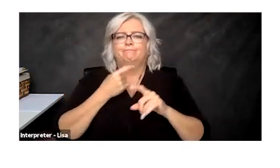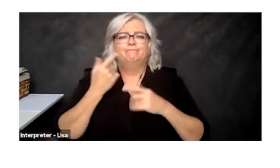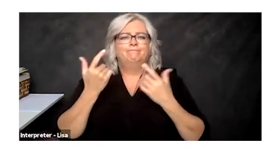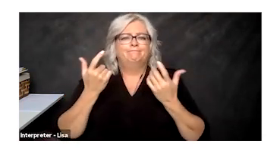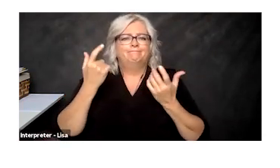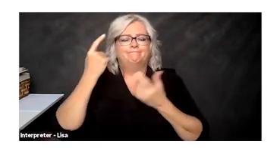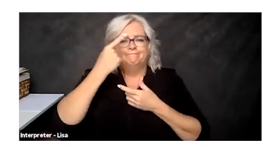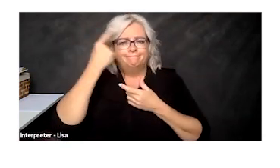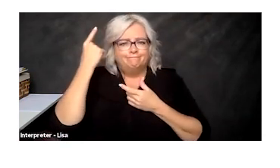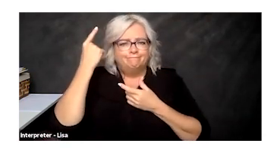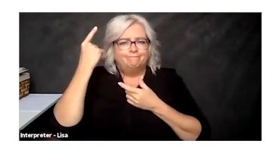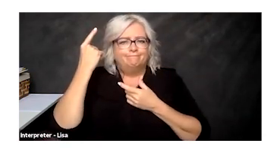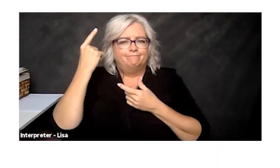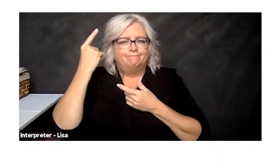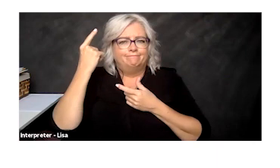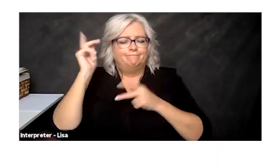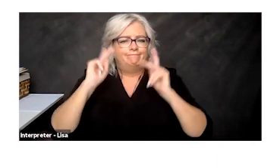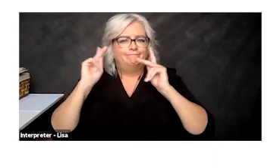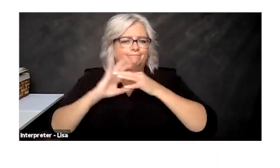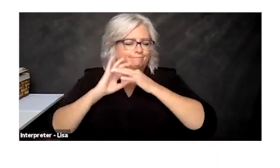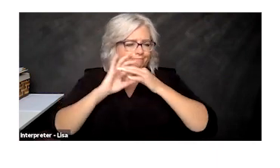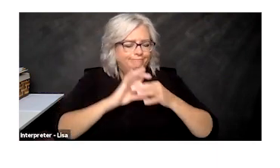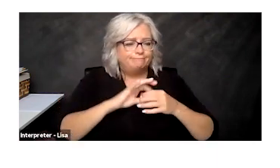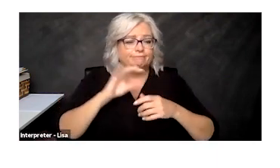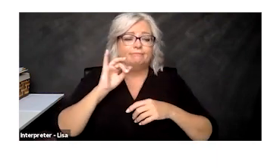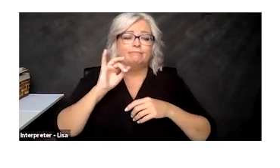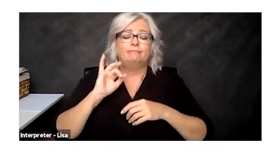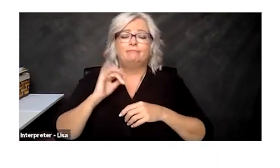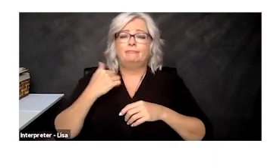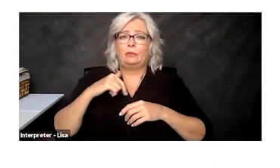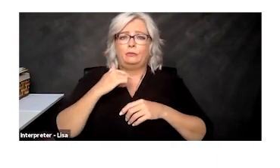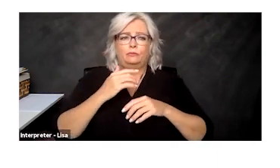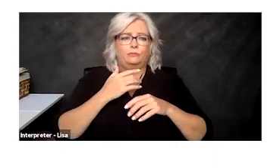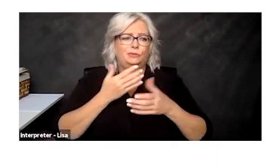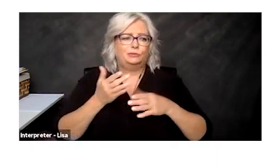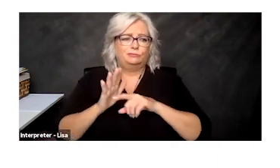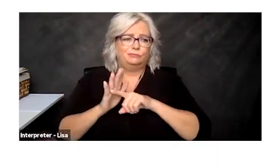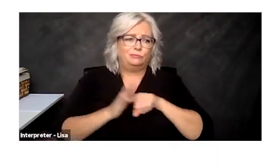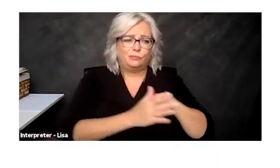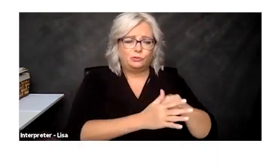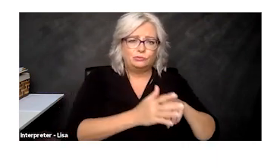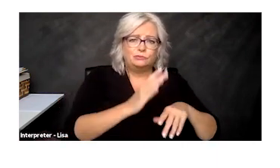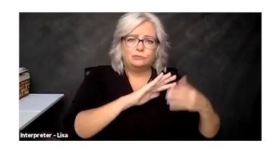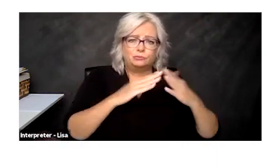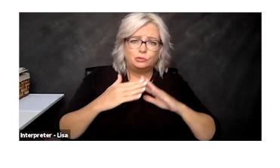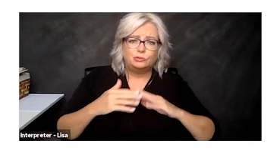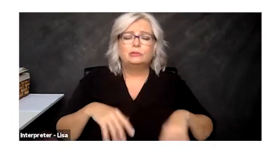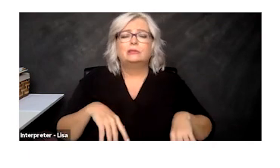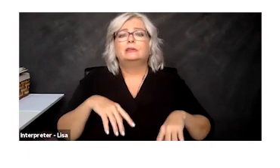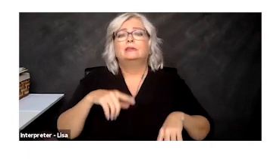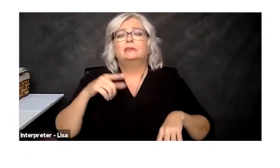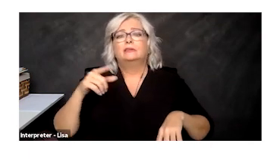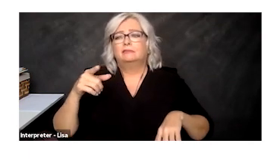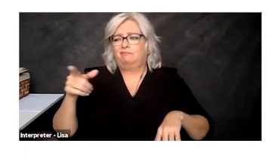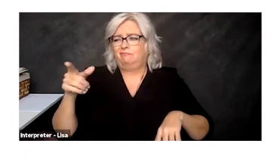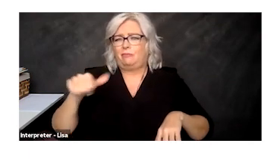item that's particular to a marginalized community, and that you're also benefiting from it. When you're making money from it, that's when it really